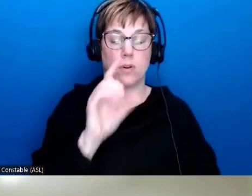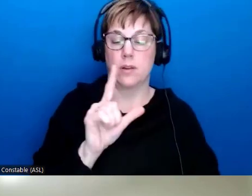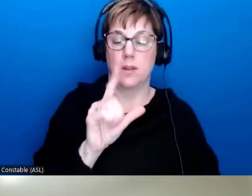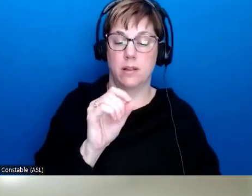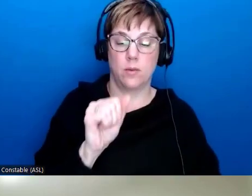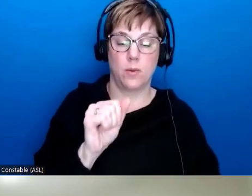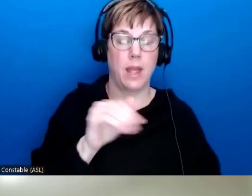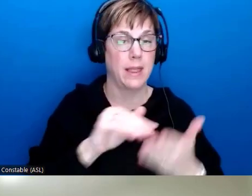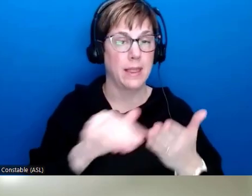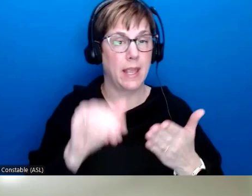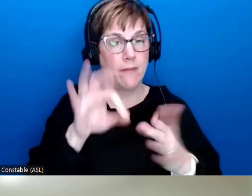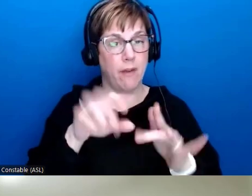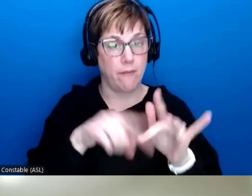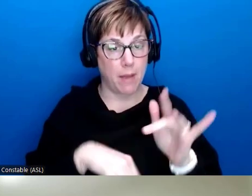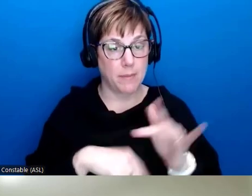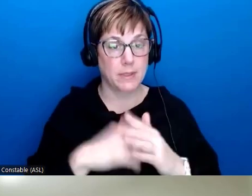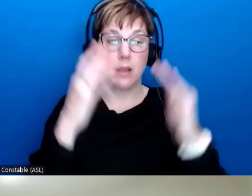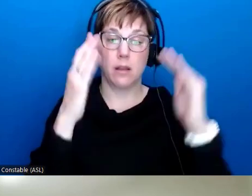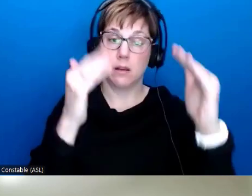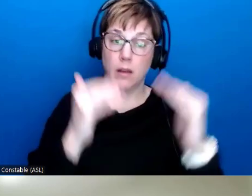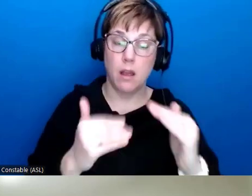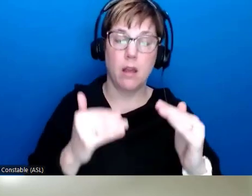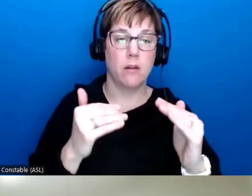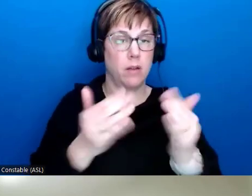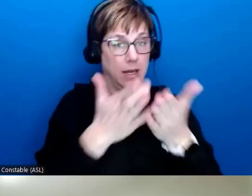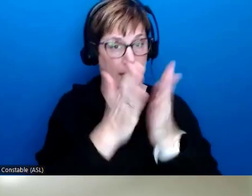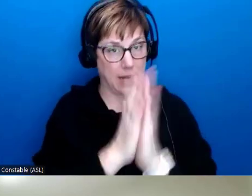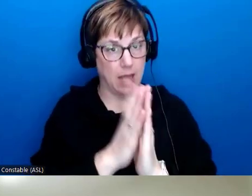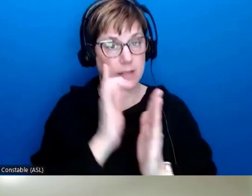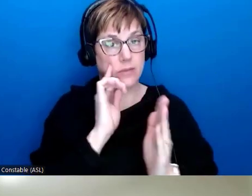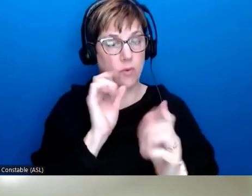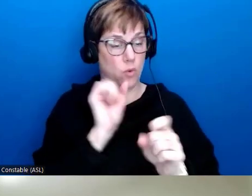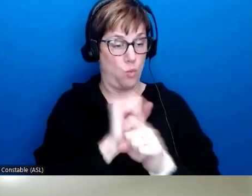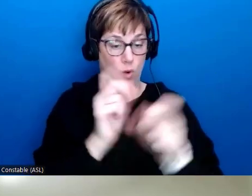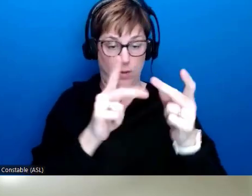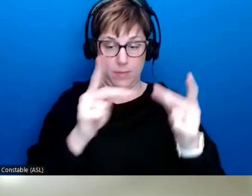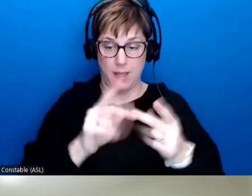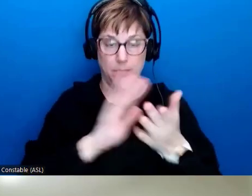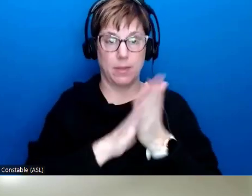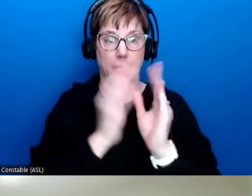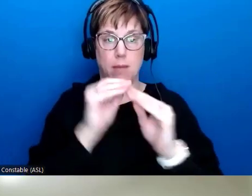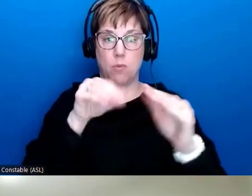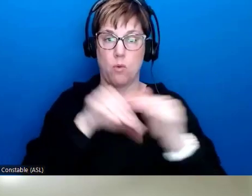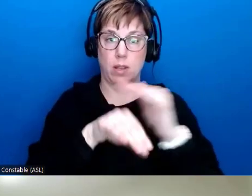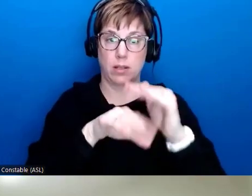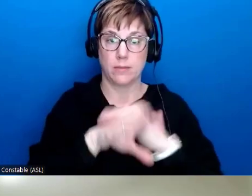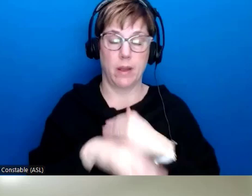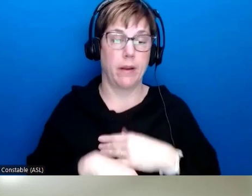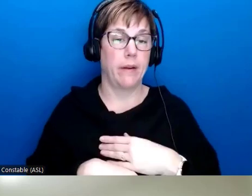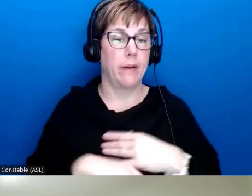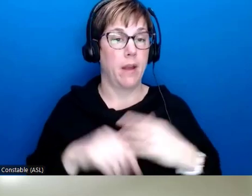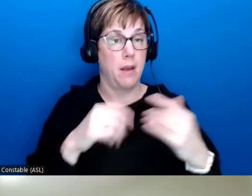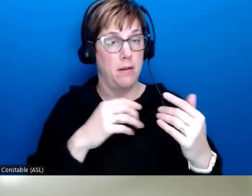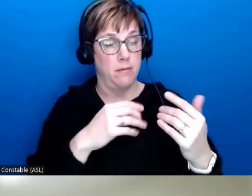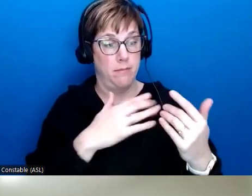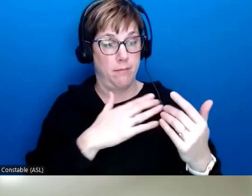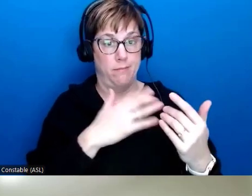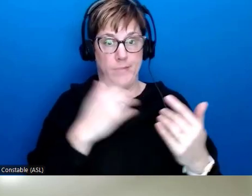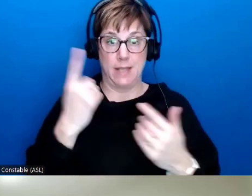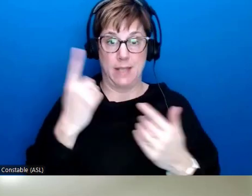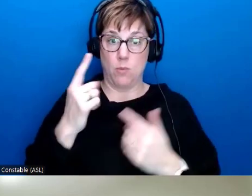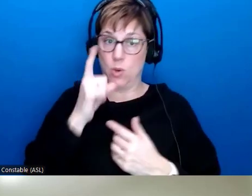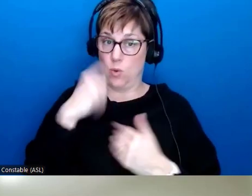And overall, to make the workplace more accessible, what that means to one person with disability will look totally different with somebody